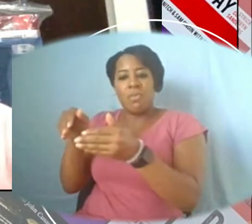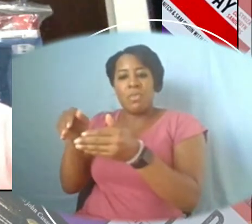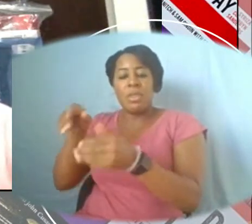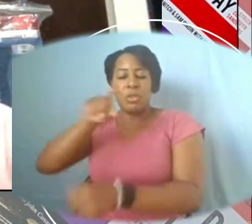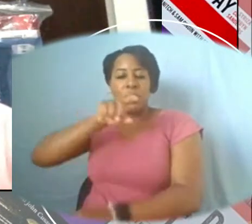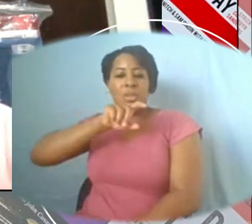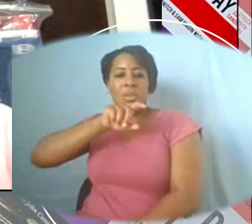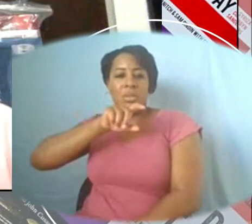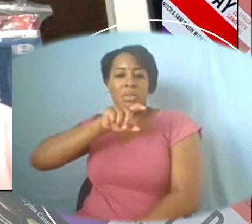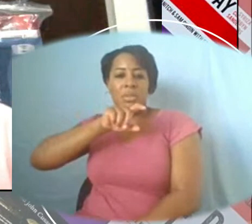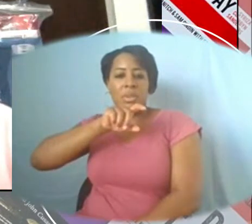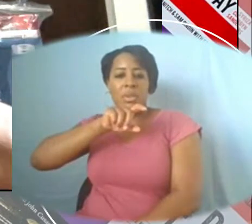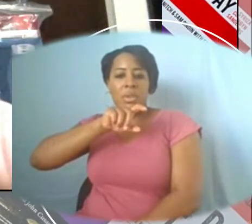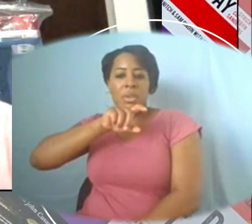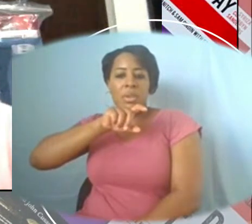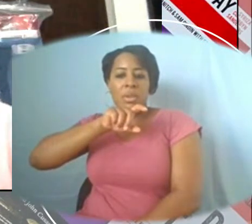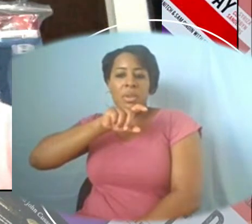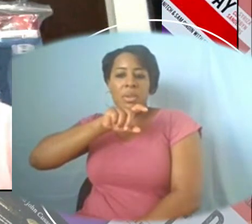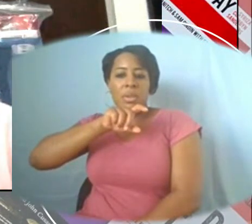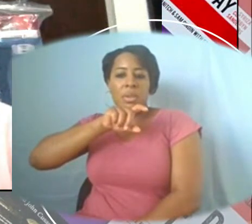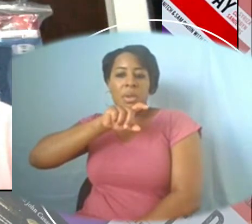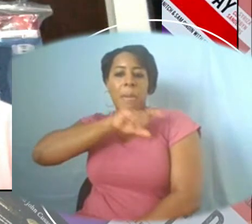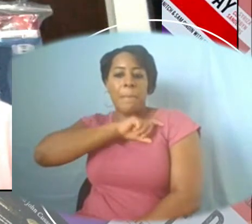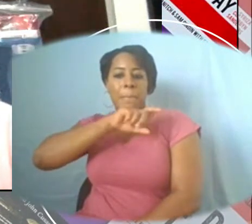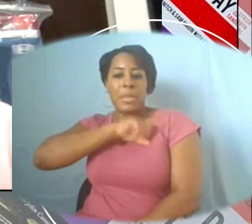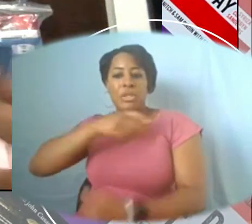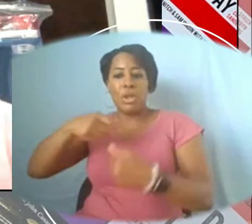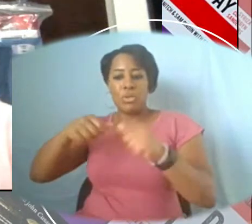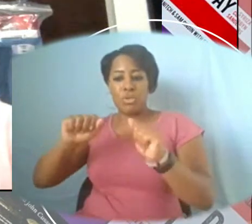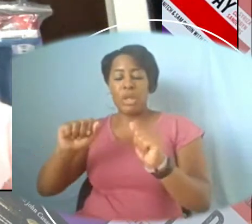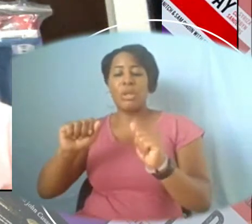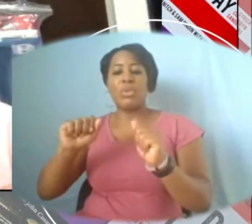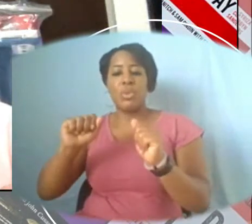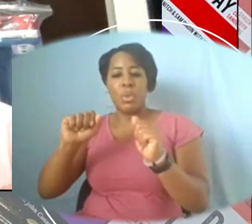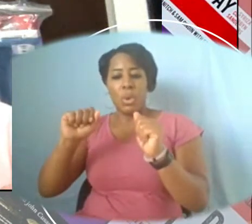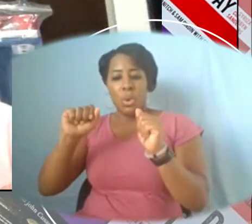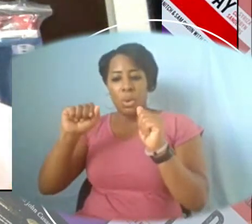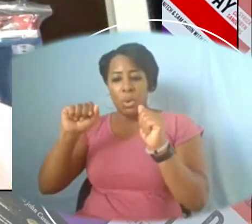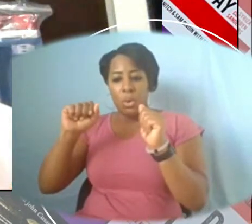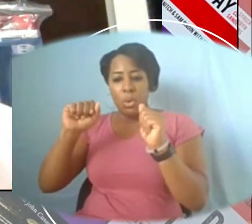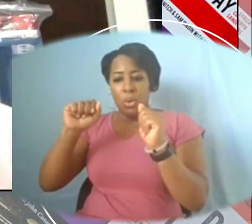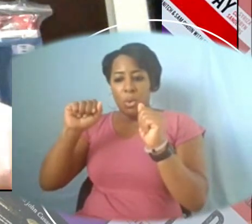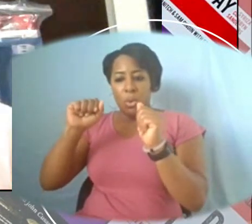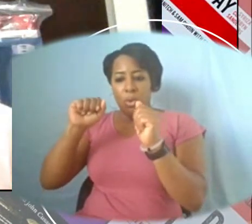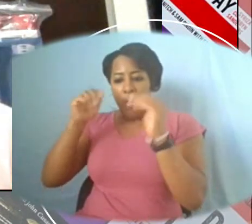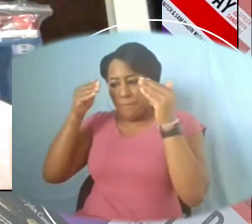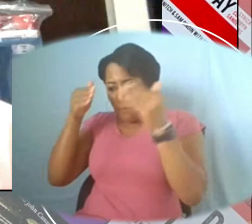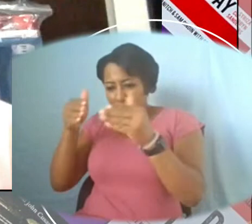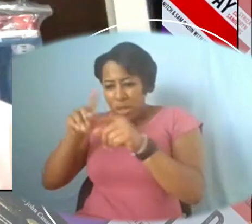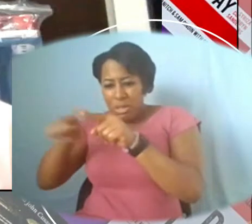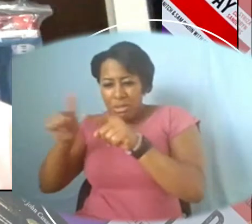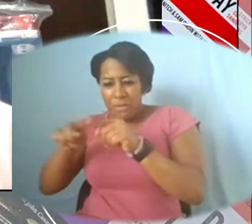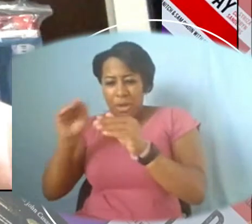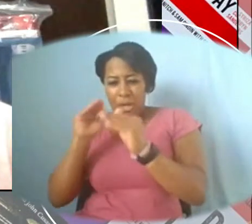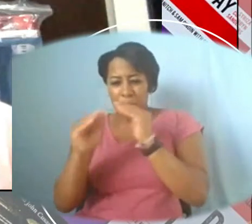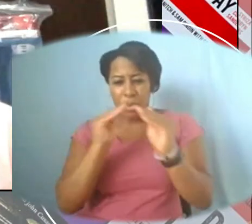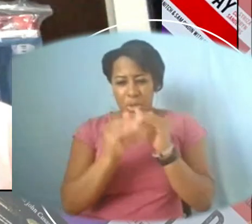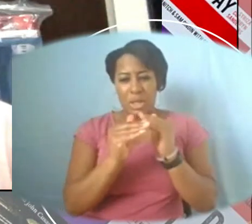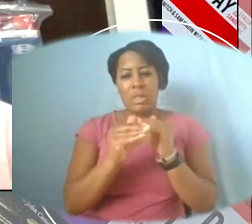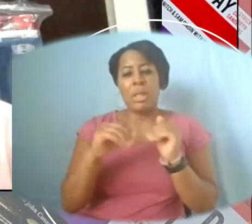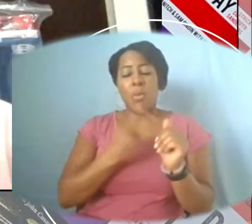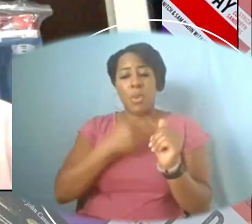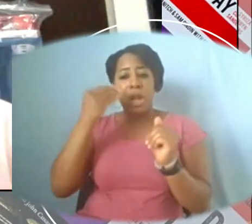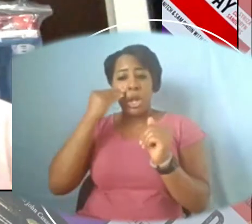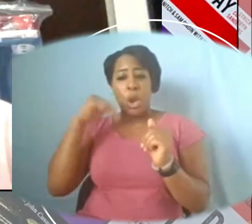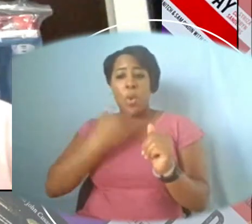using to target communities and imprison them. But also we know that our mayor is working and has